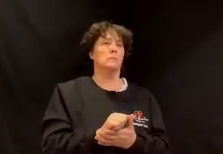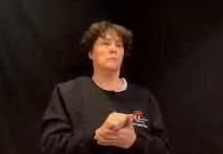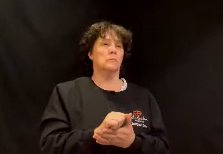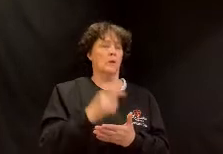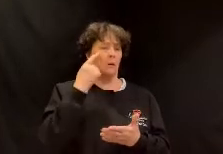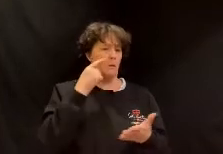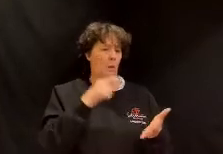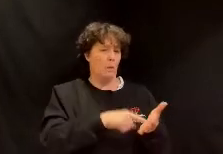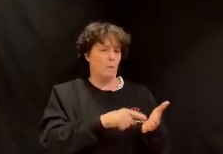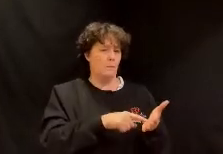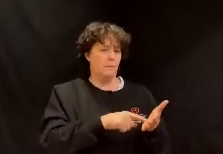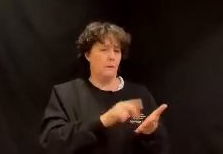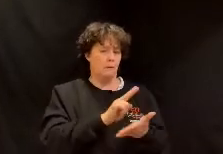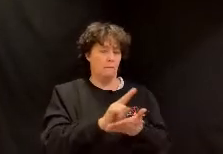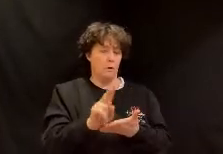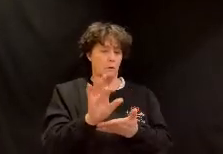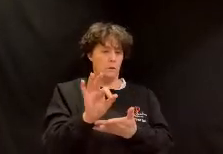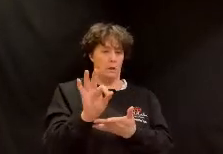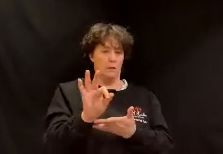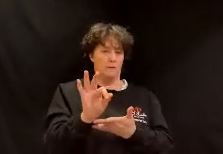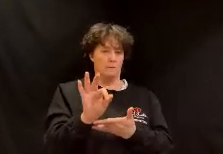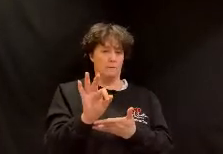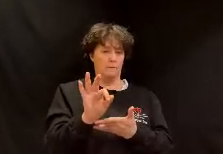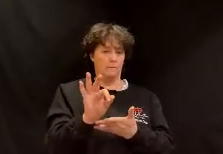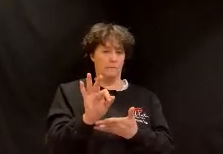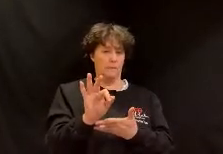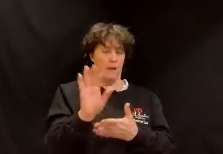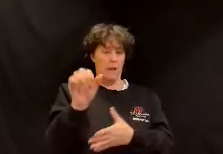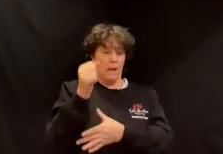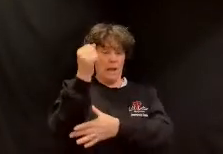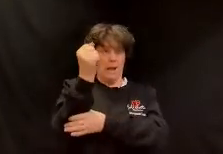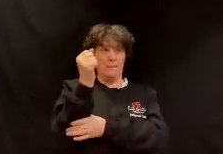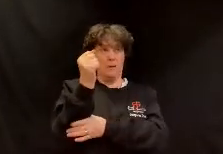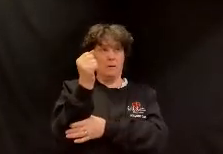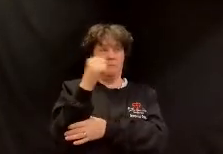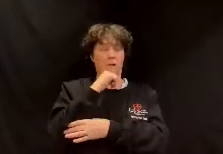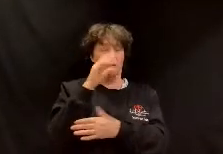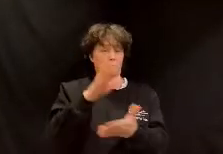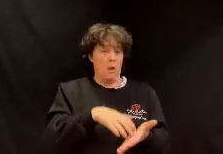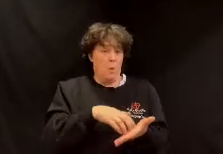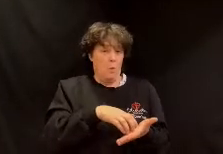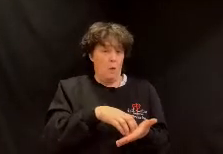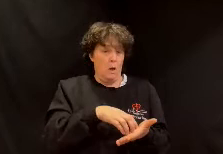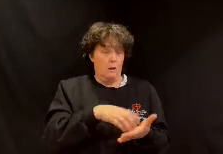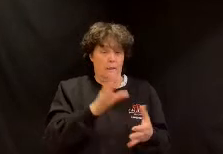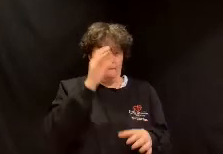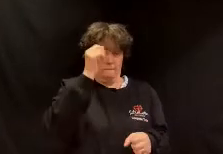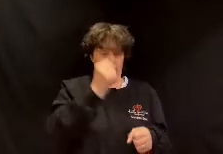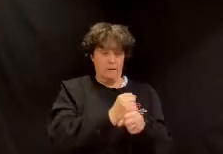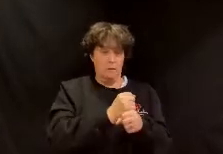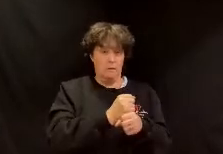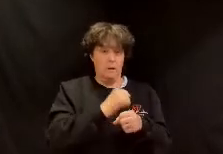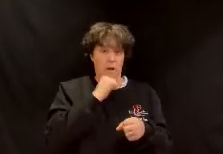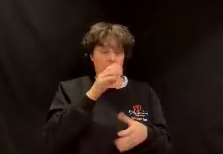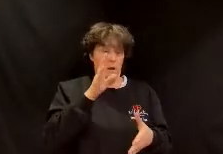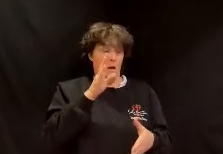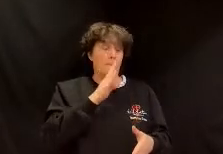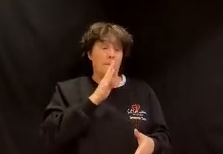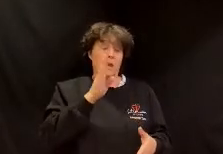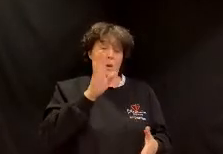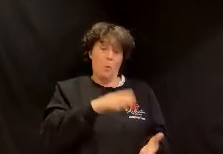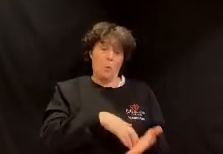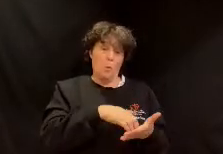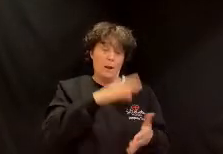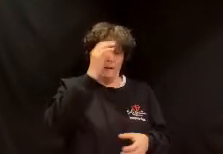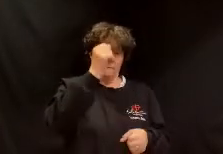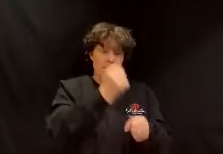look at this. In verse 19, it says, Abraham was not weak in faith. And not being weak in faith, what's the